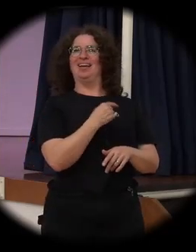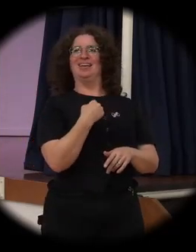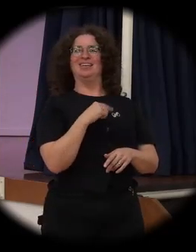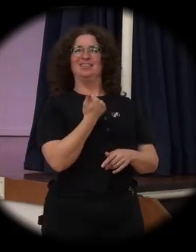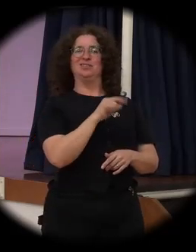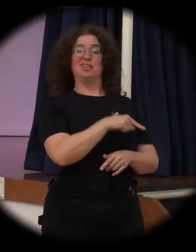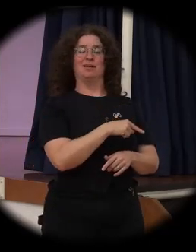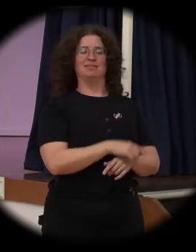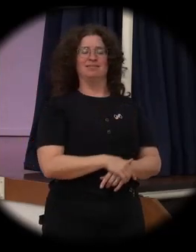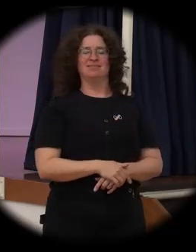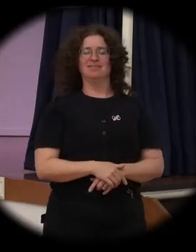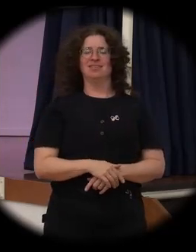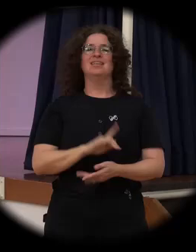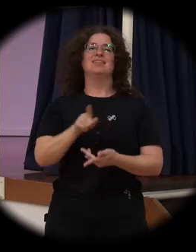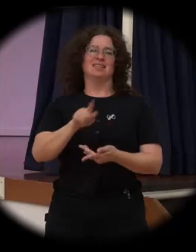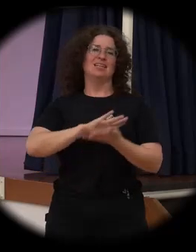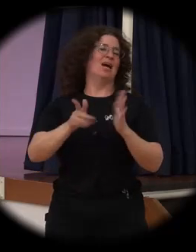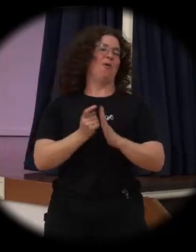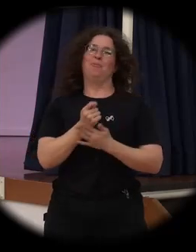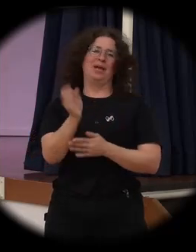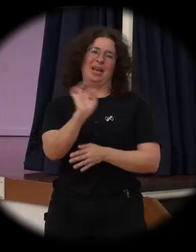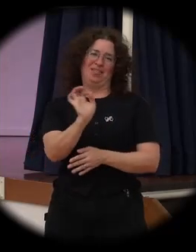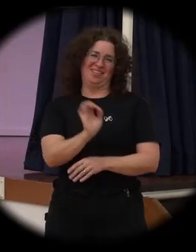how you get away with not paying a cent for it.